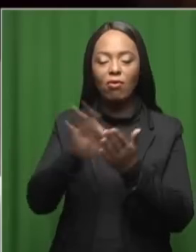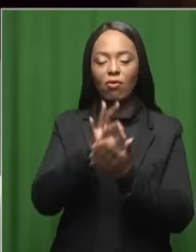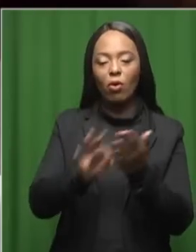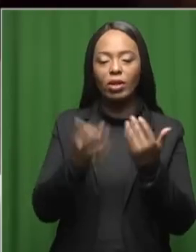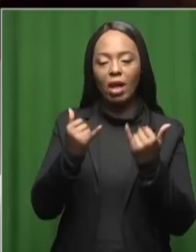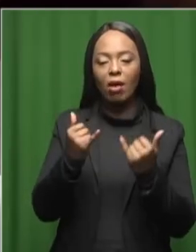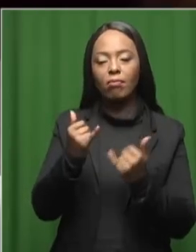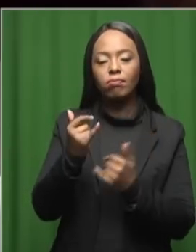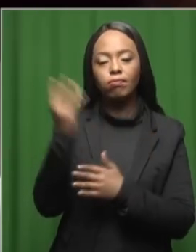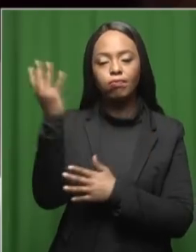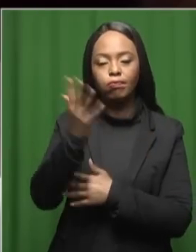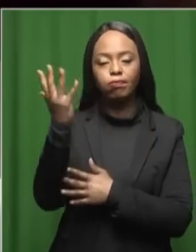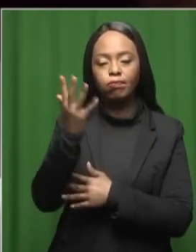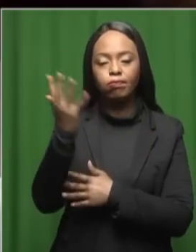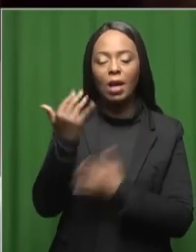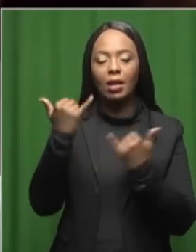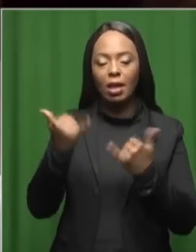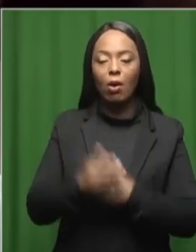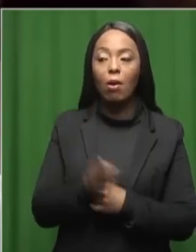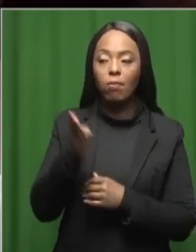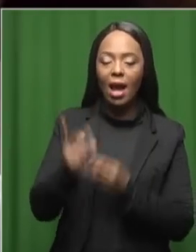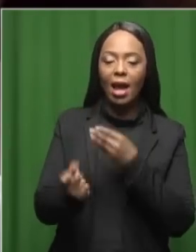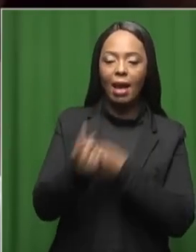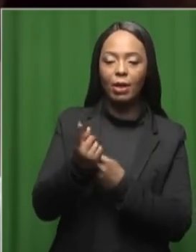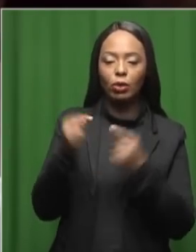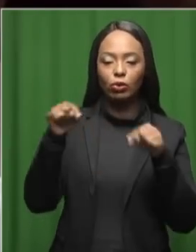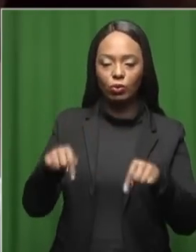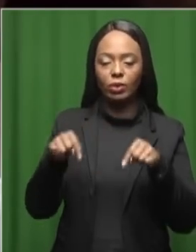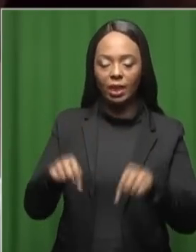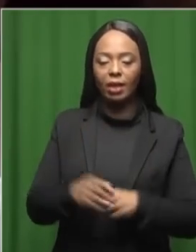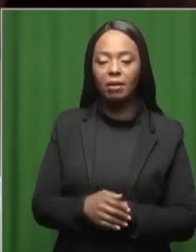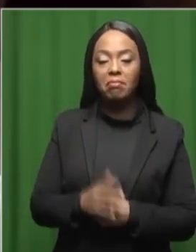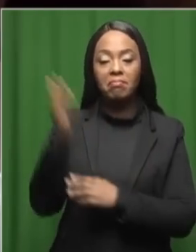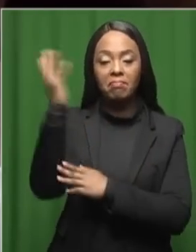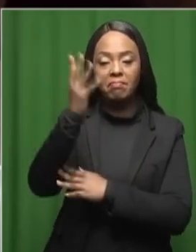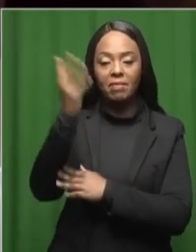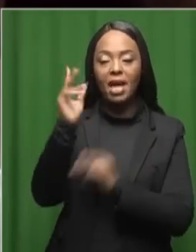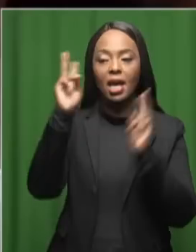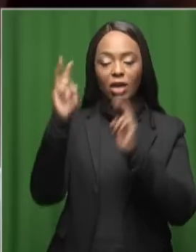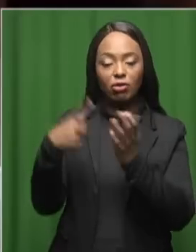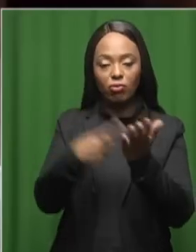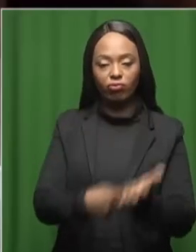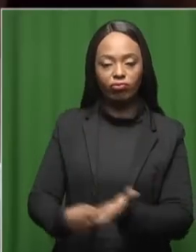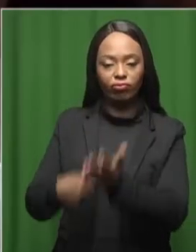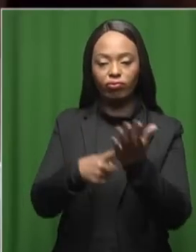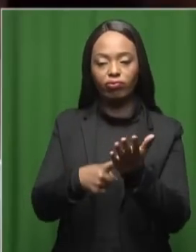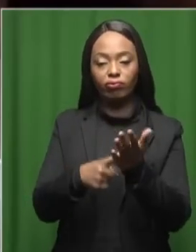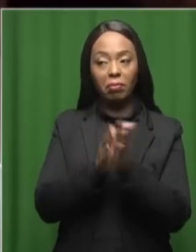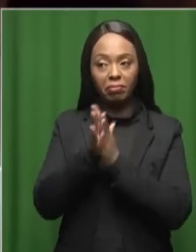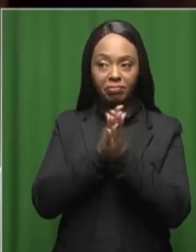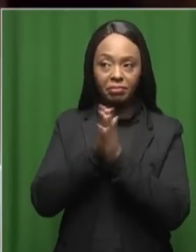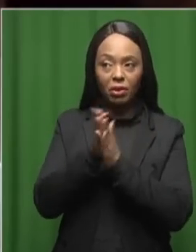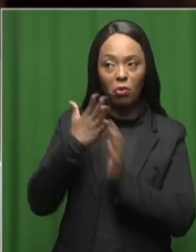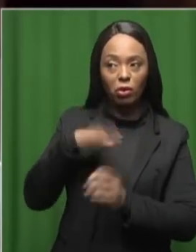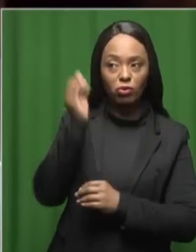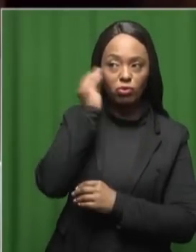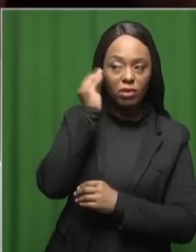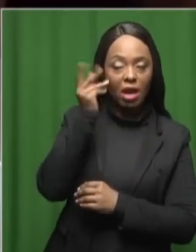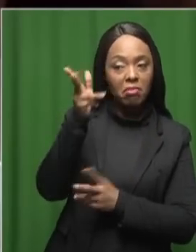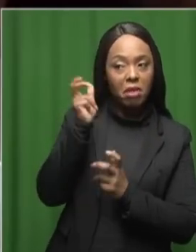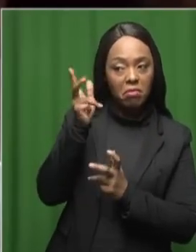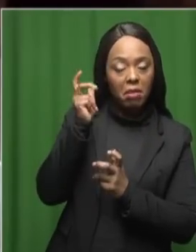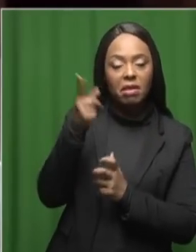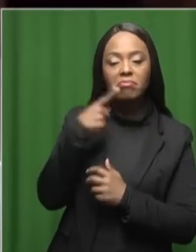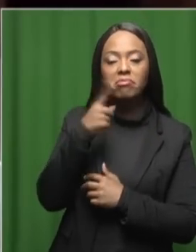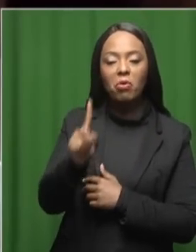It's going to be happening today. And this is an issue you will be addressing. And we look forward to hearing what you have to say about this, as well as other issues as